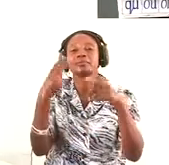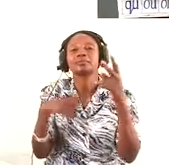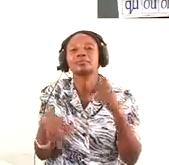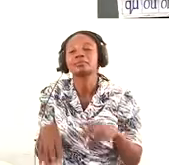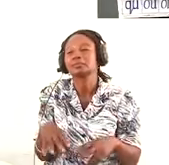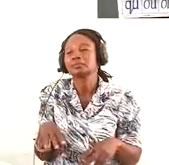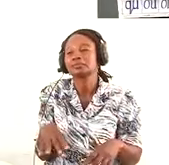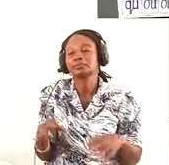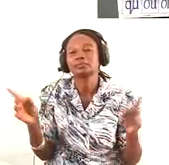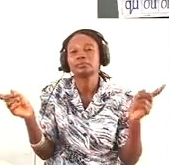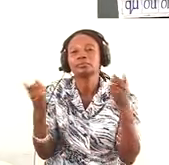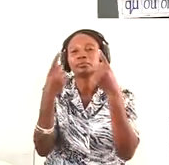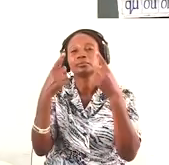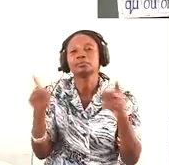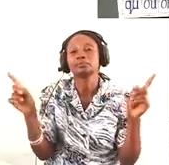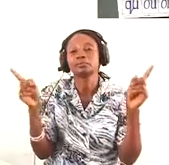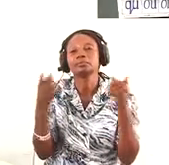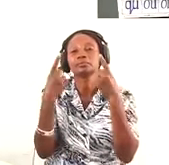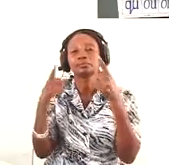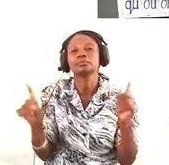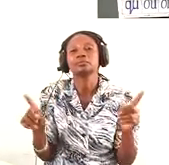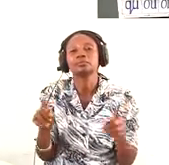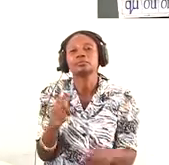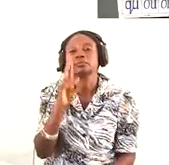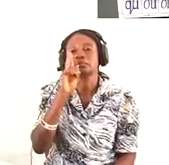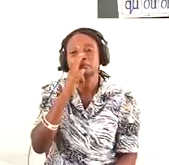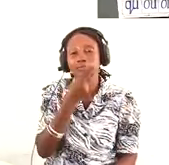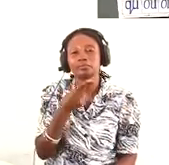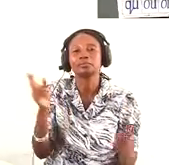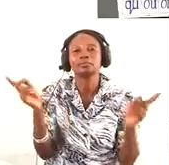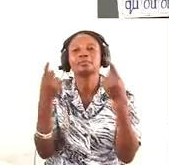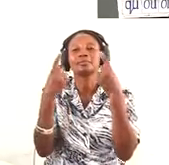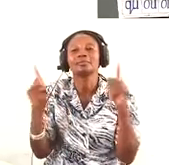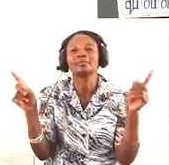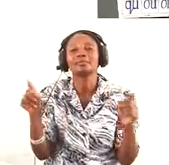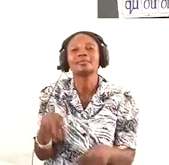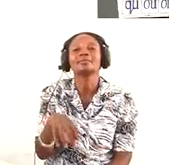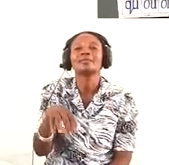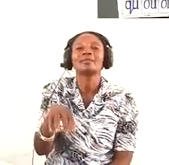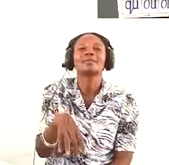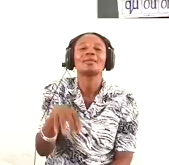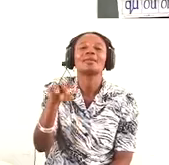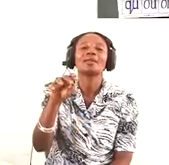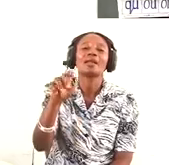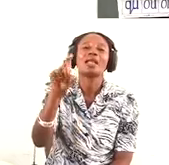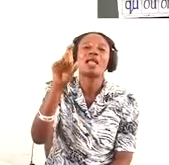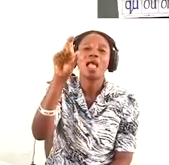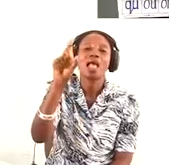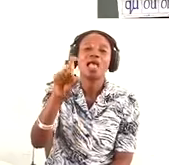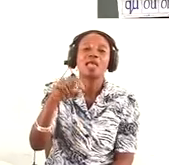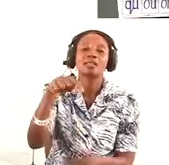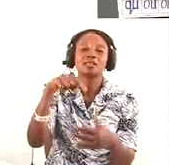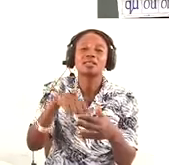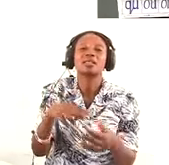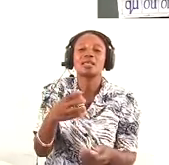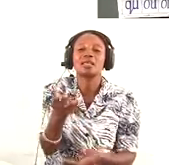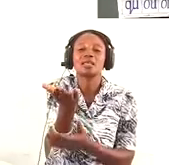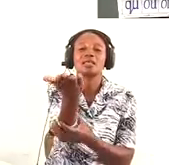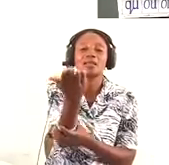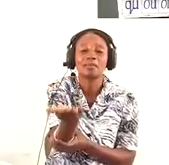story, the song itself. Let's try this song. Eggs in the pan, eh, eh,